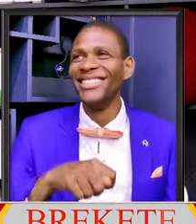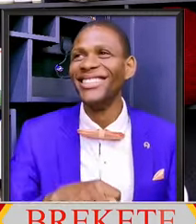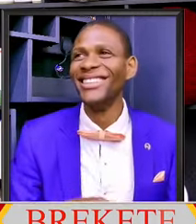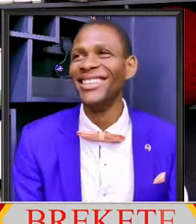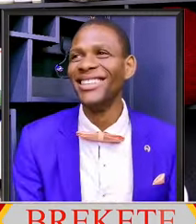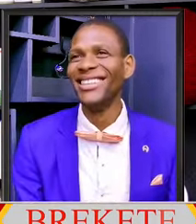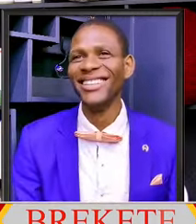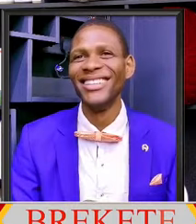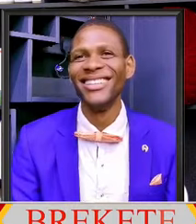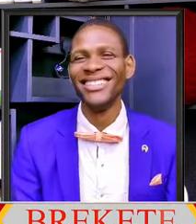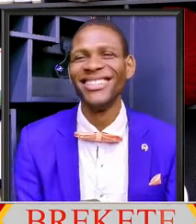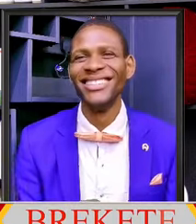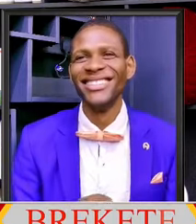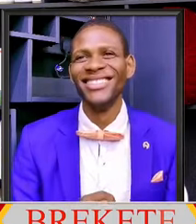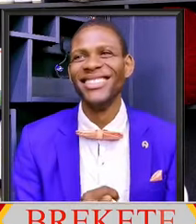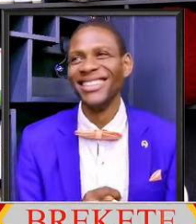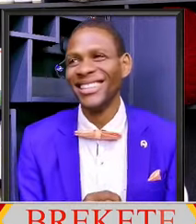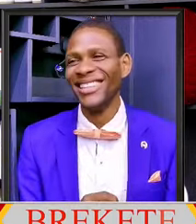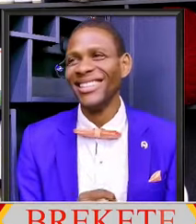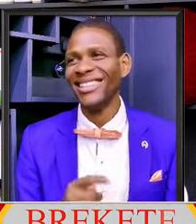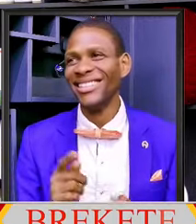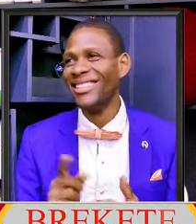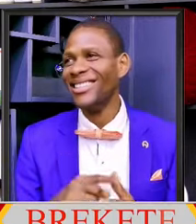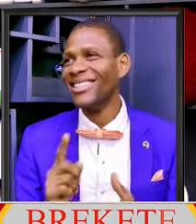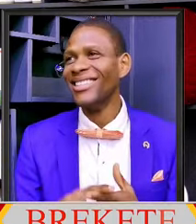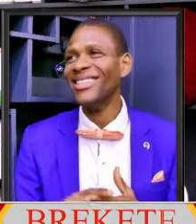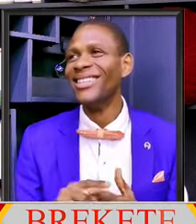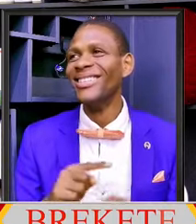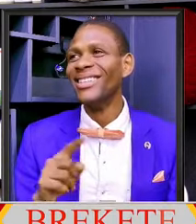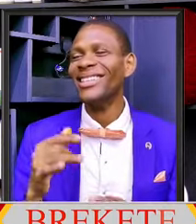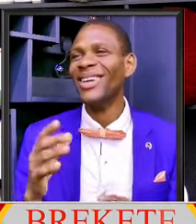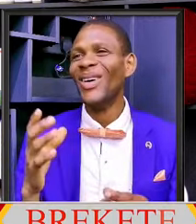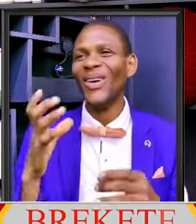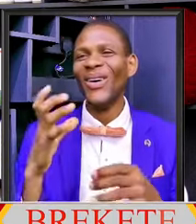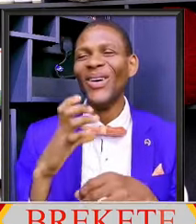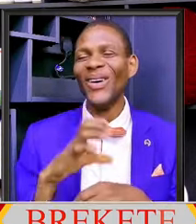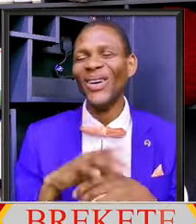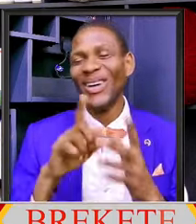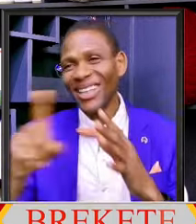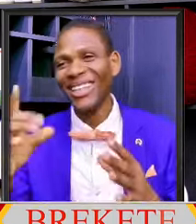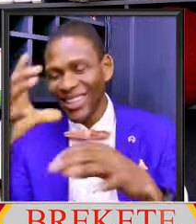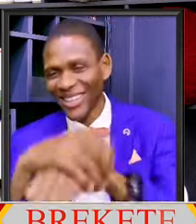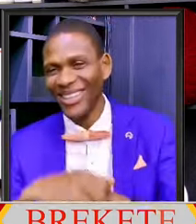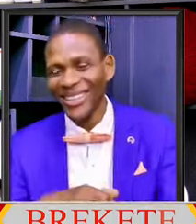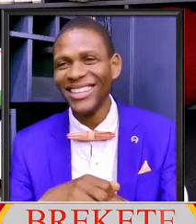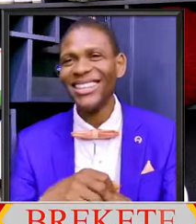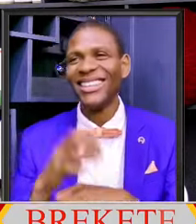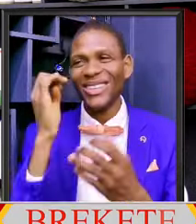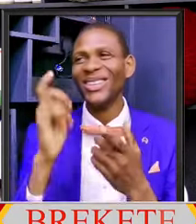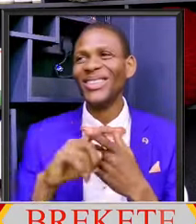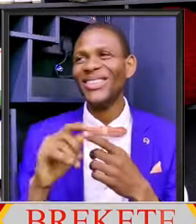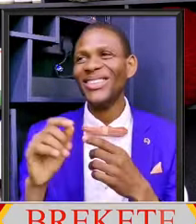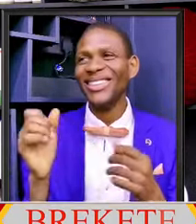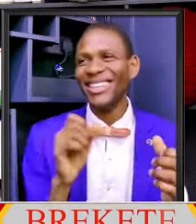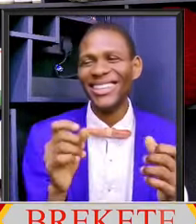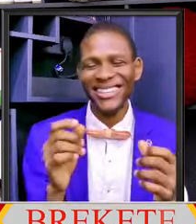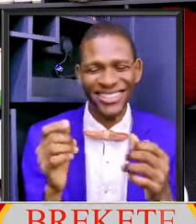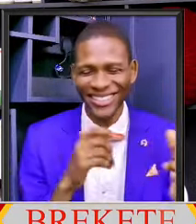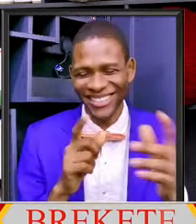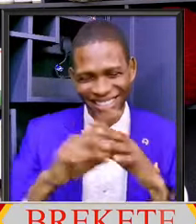How you take notes and I take off, you take off. When they go hold and catch him, they carry and come, it they drag. Hey, hey,